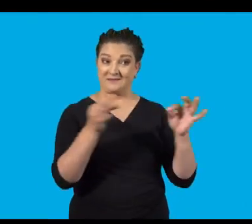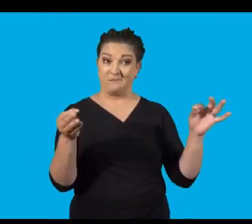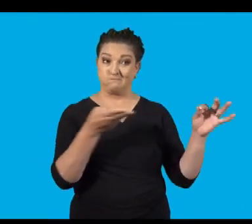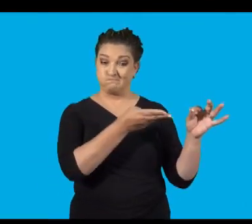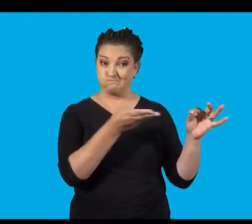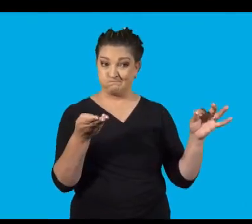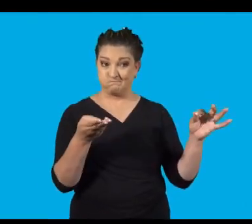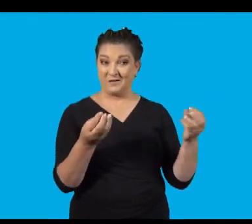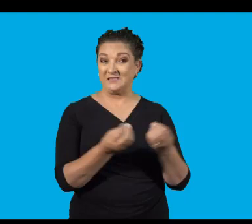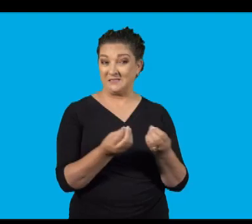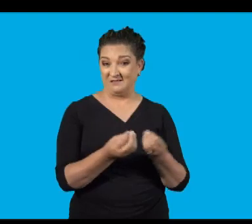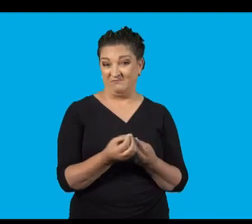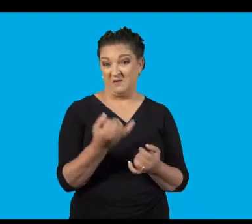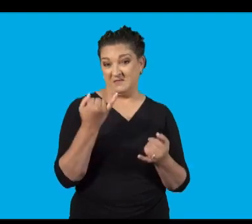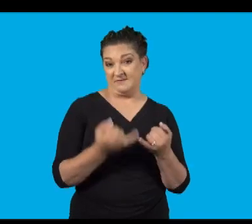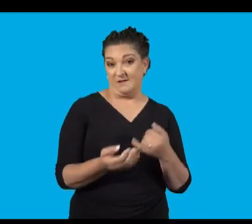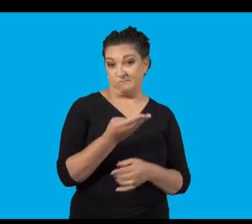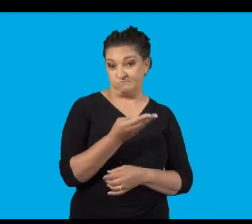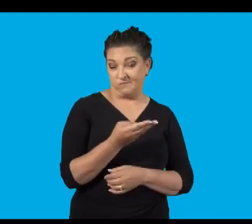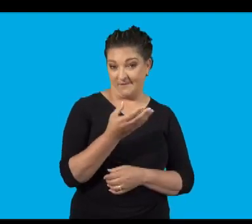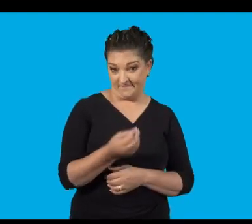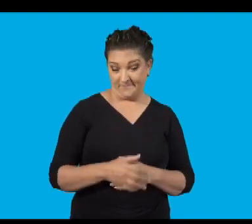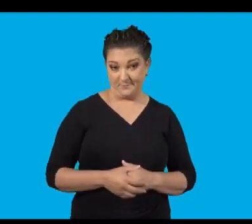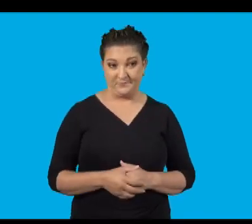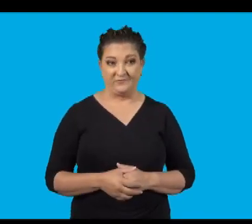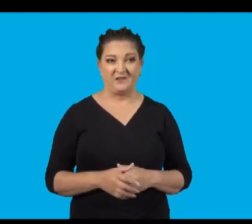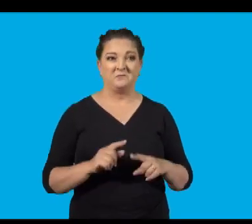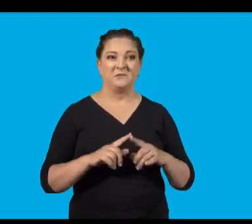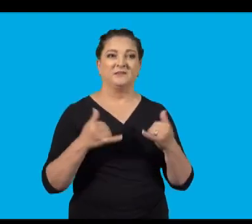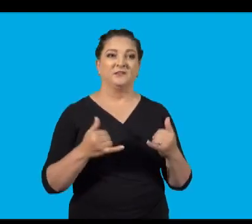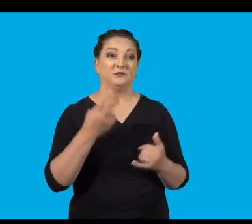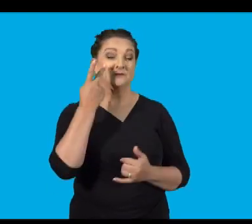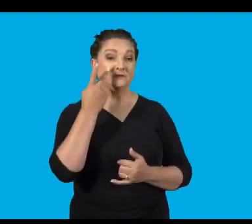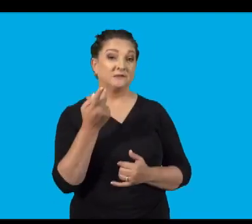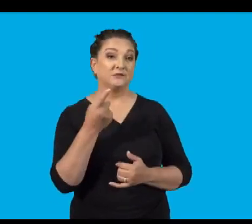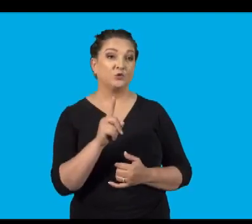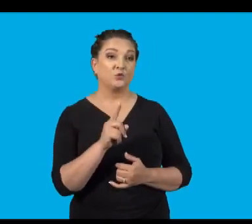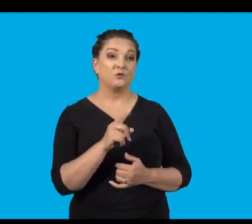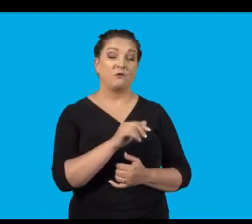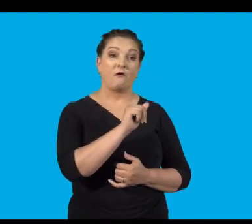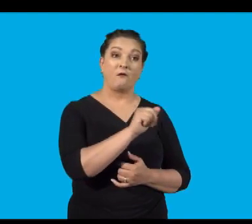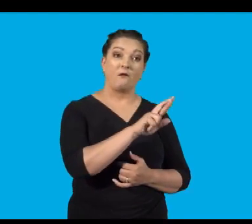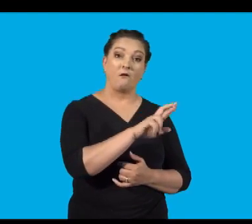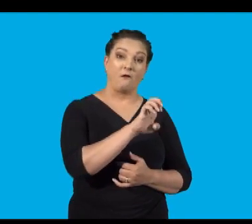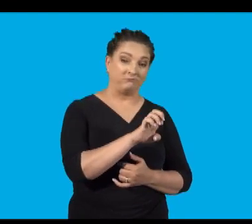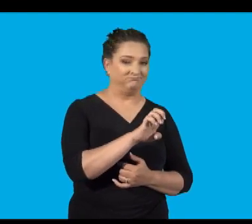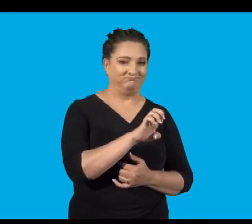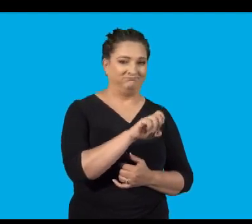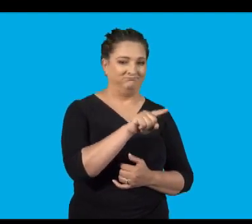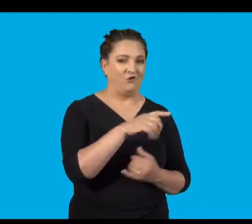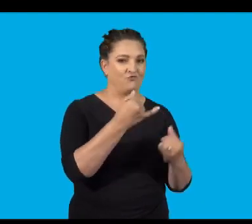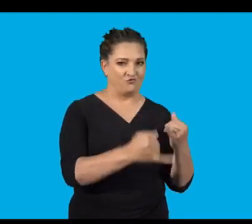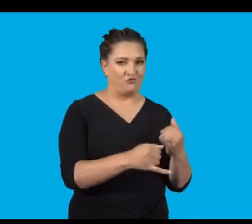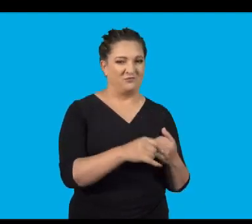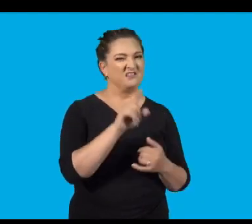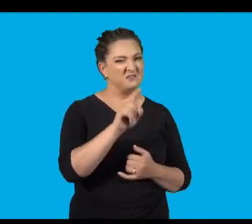in this sentence, there is a single error. And in our response, it shows you that the word are should have